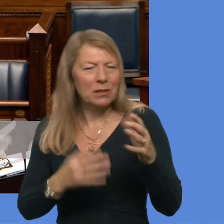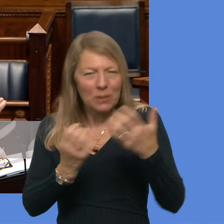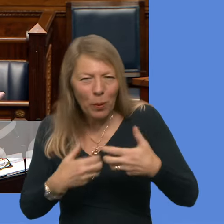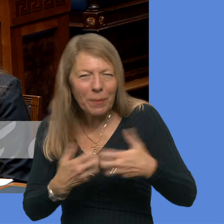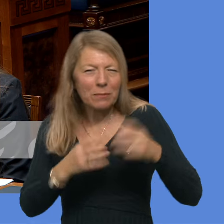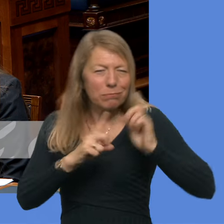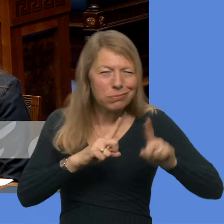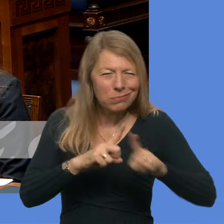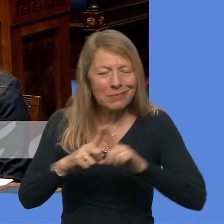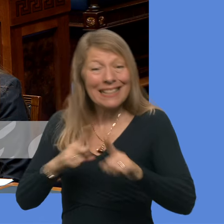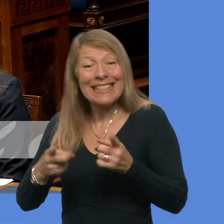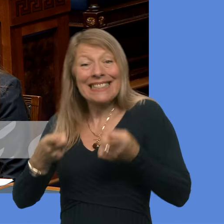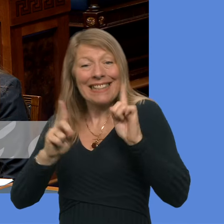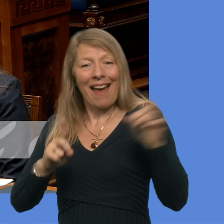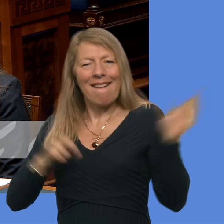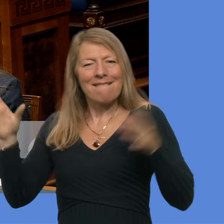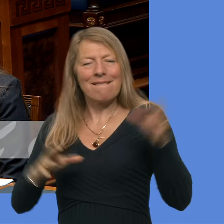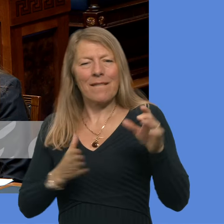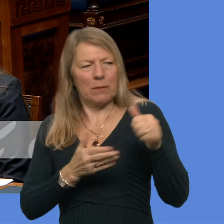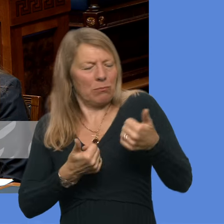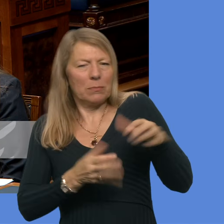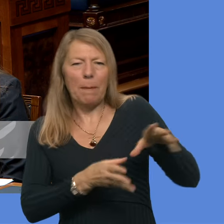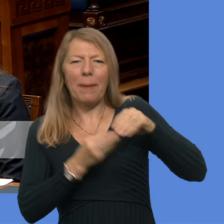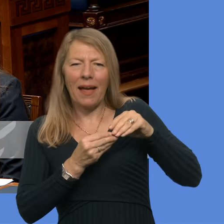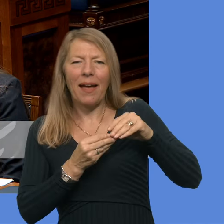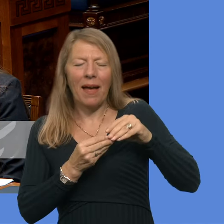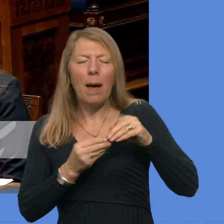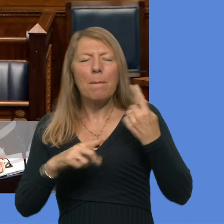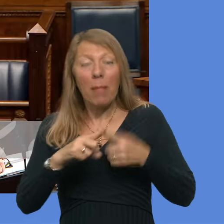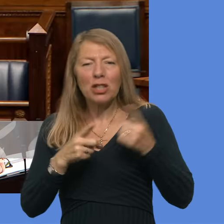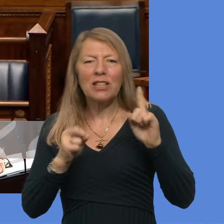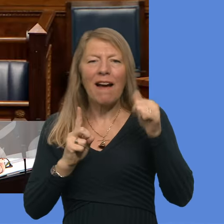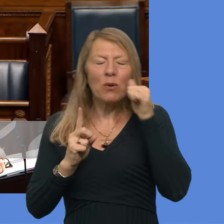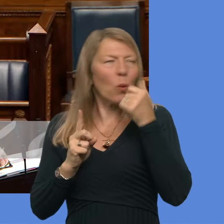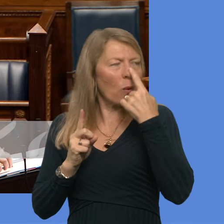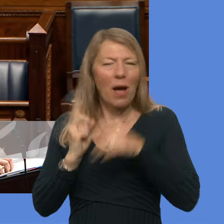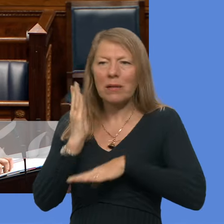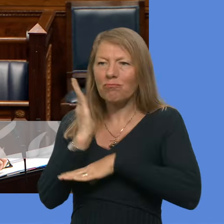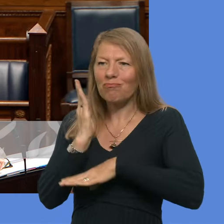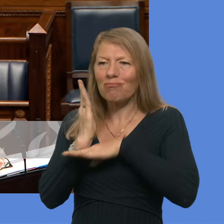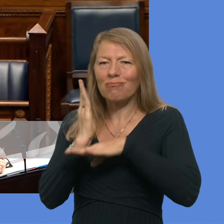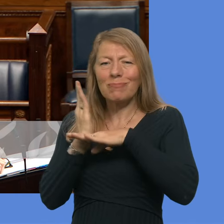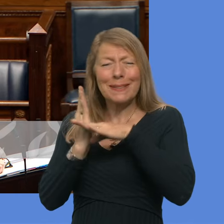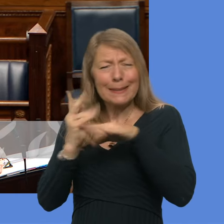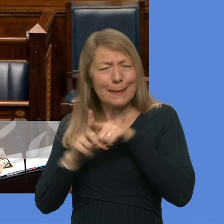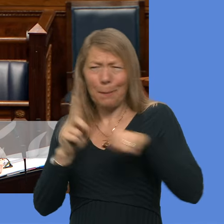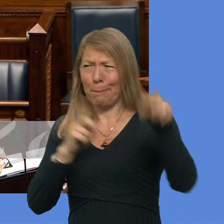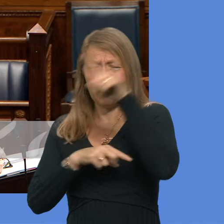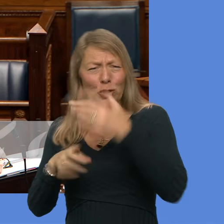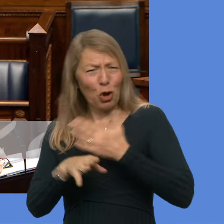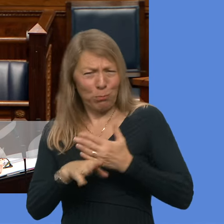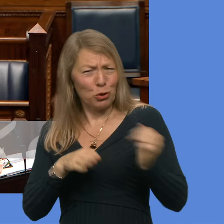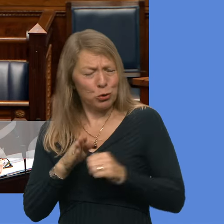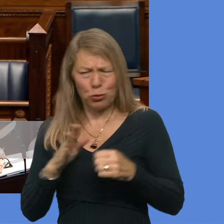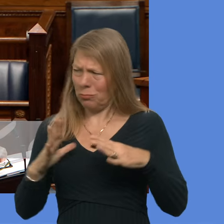which is comparable to other people who teach as well. So there is work to be done there, and we will engage with the colleges